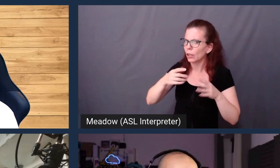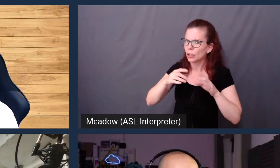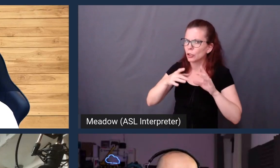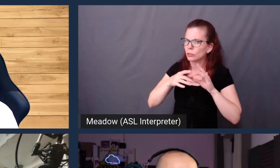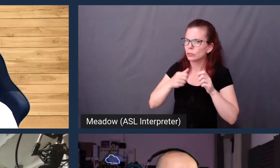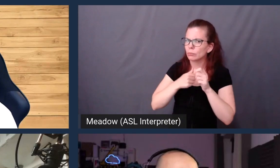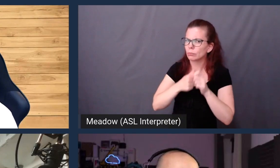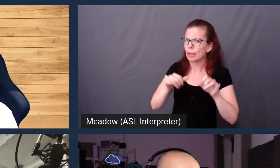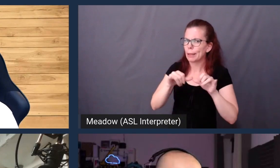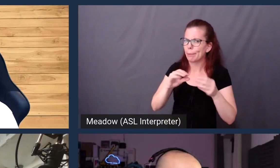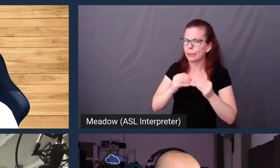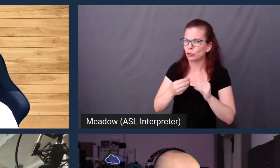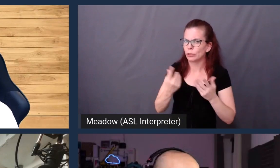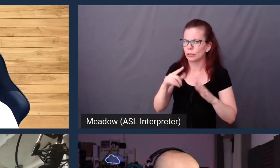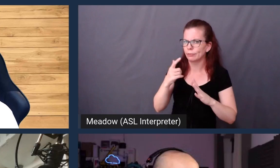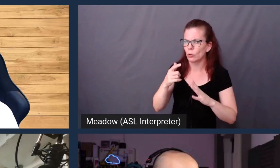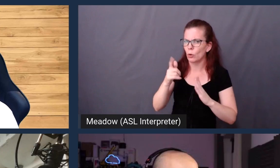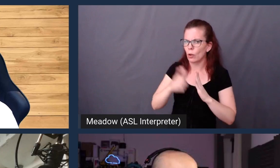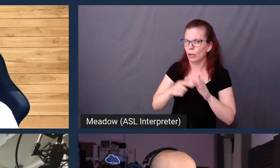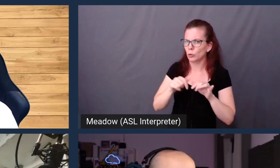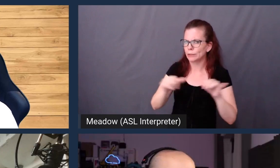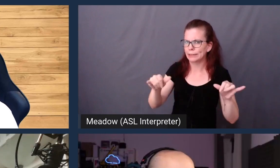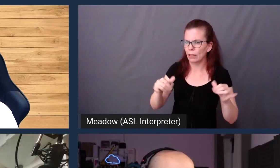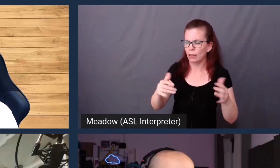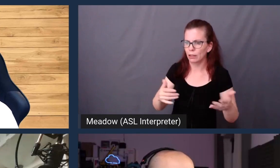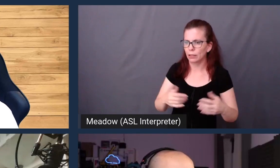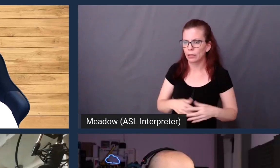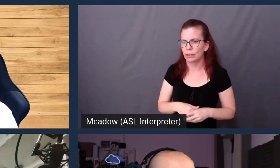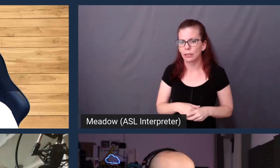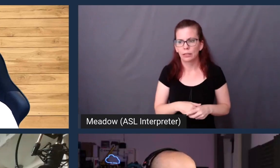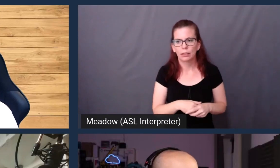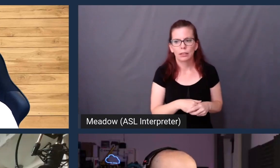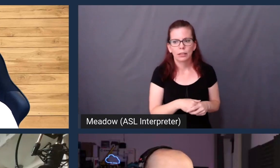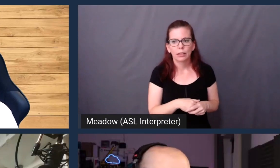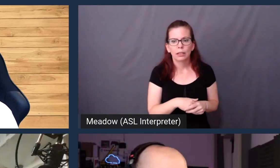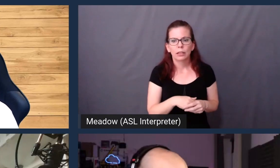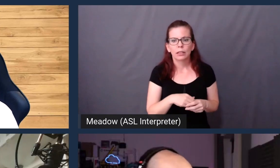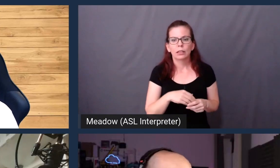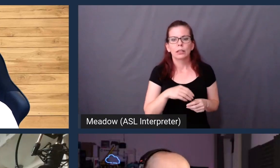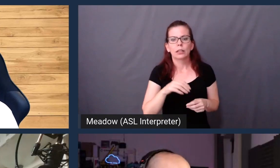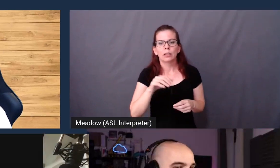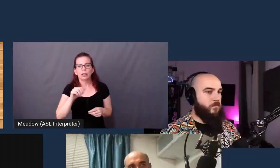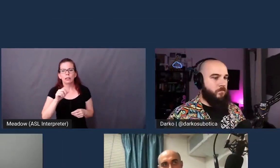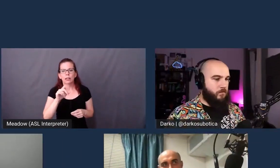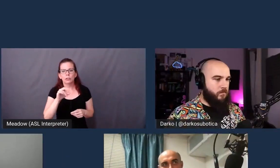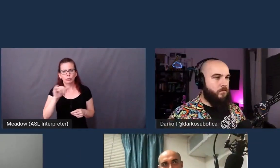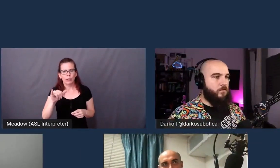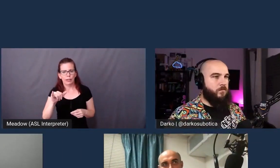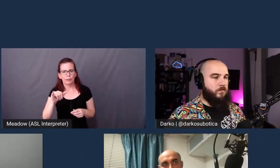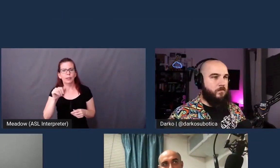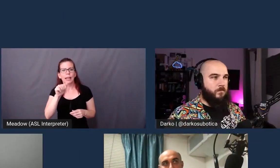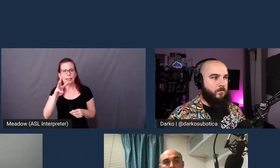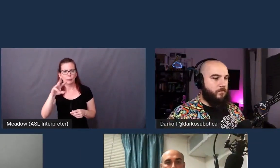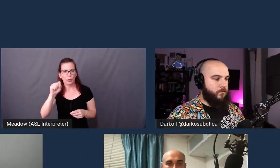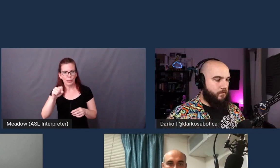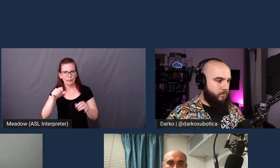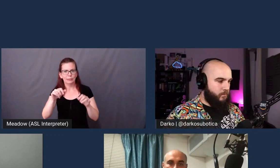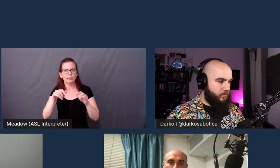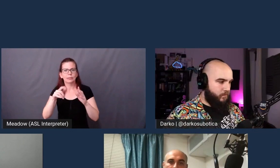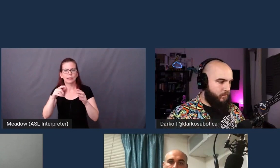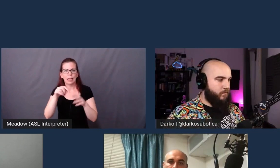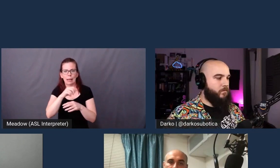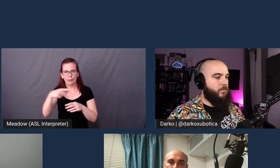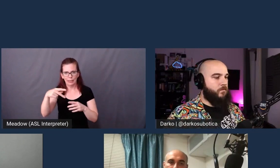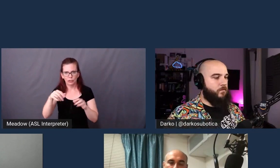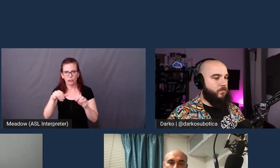the autoscaling? What are you looking at? So the application, AWS application autoscaling supports two modes.